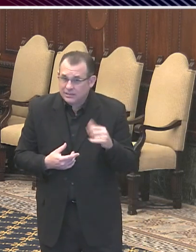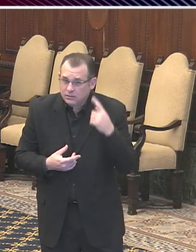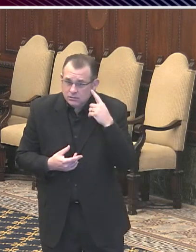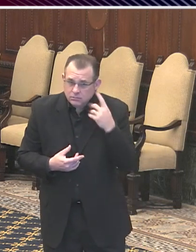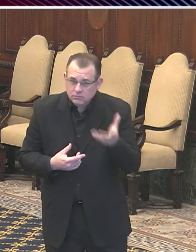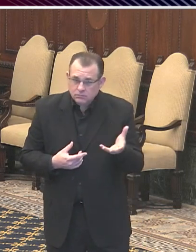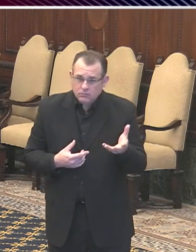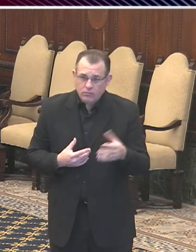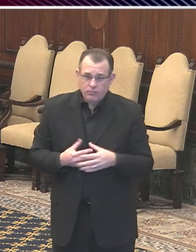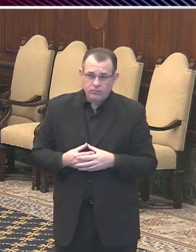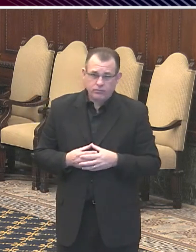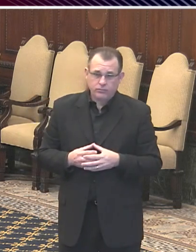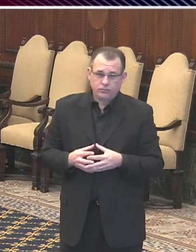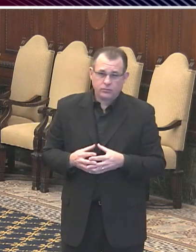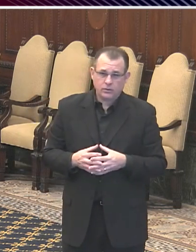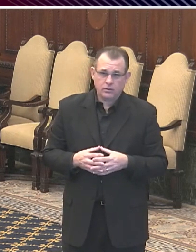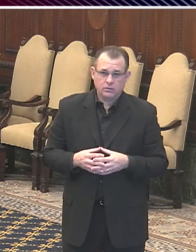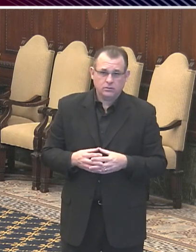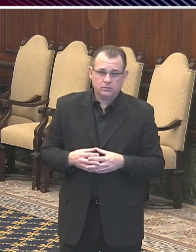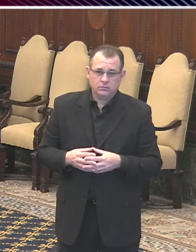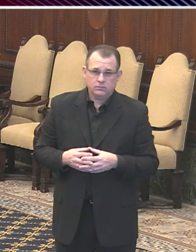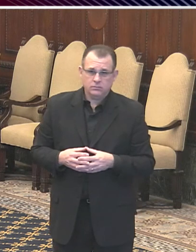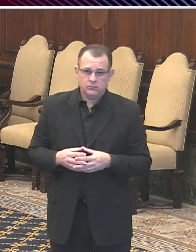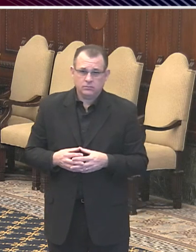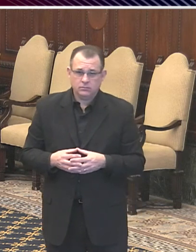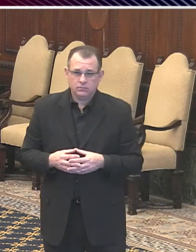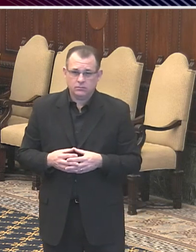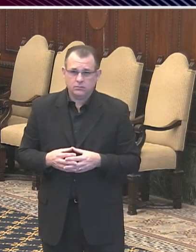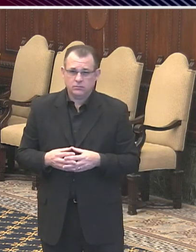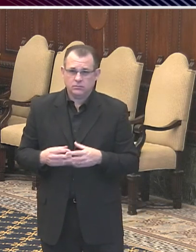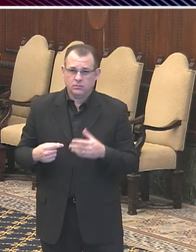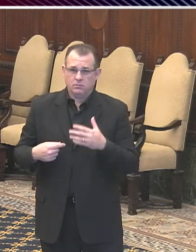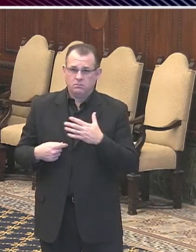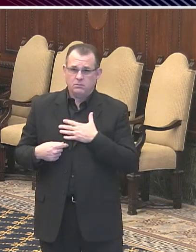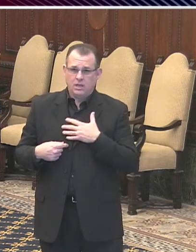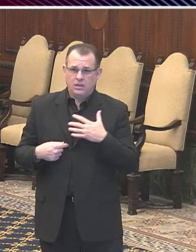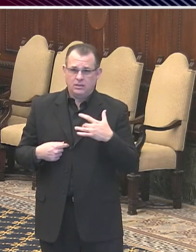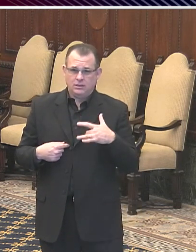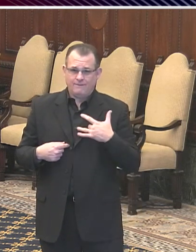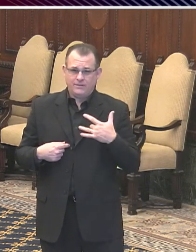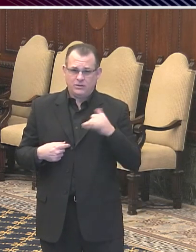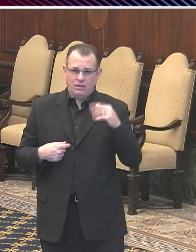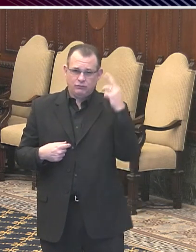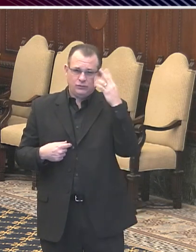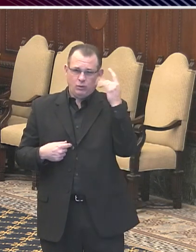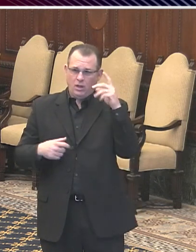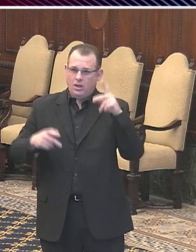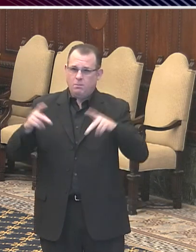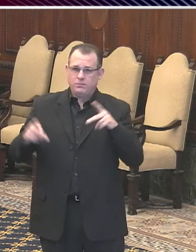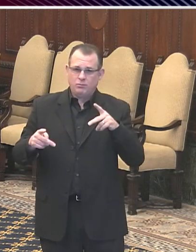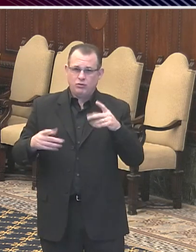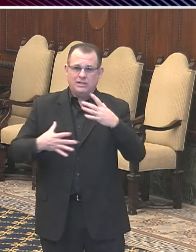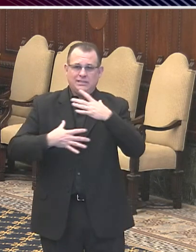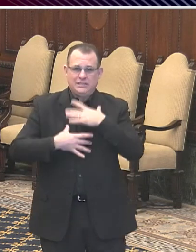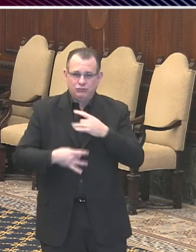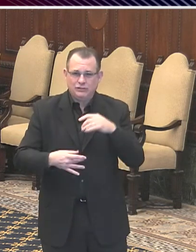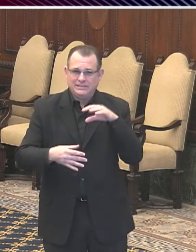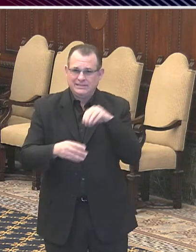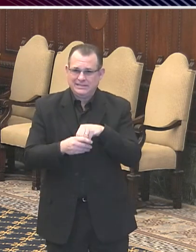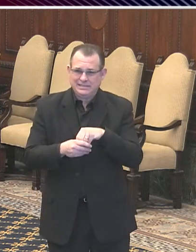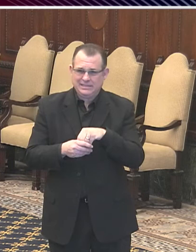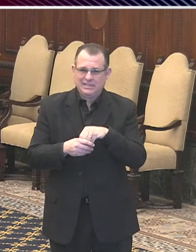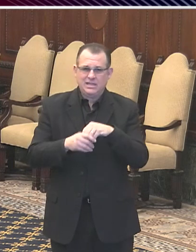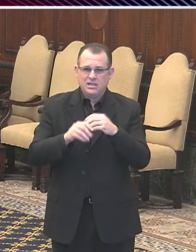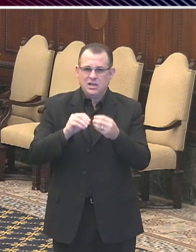There we go. Okay. Yep. Sorry about that. My sense is that the one reason why people are so interested in the number